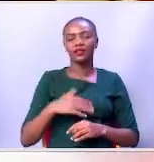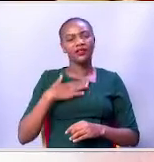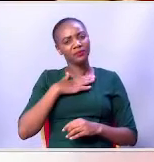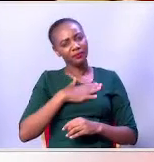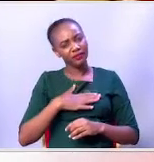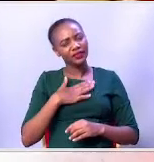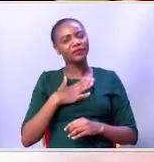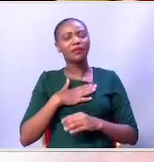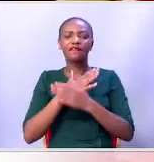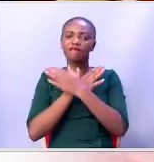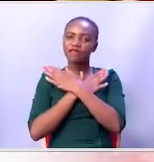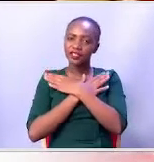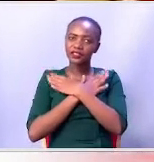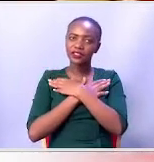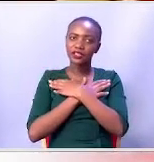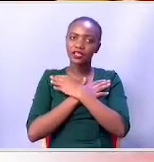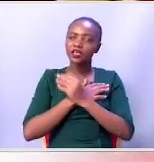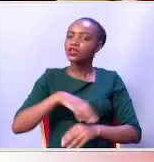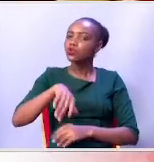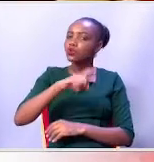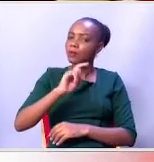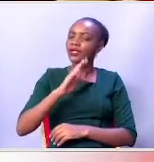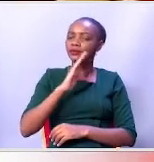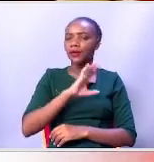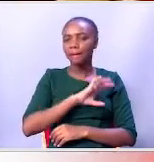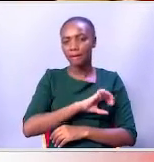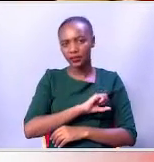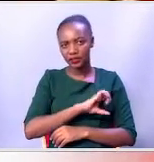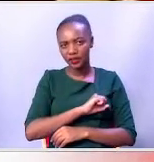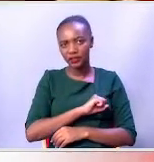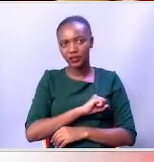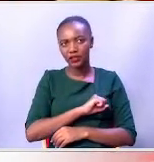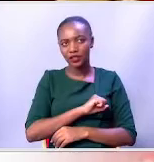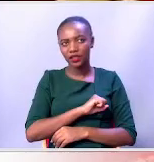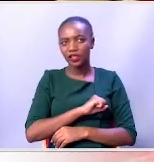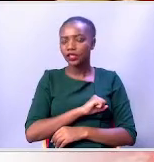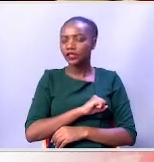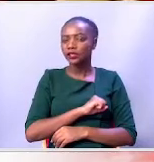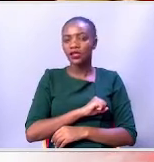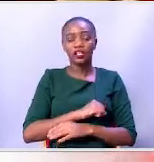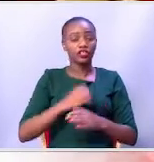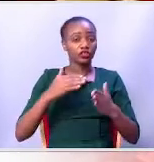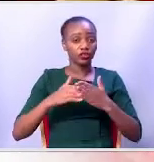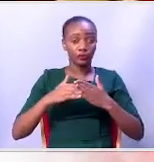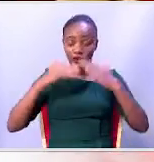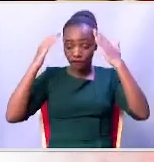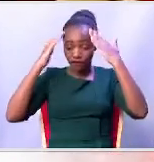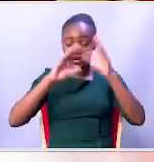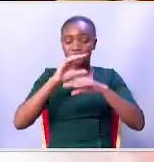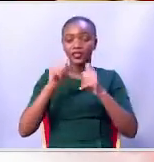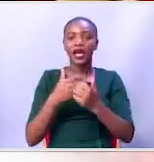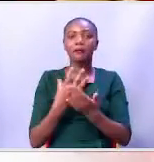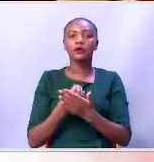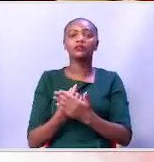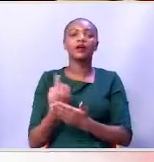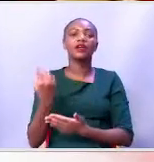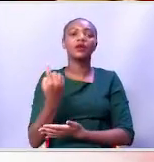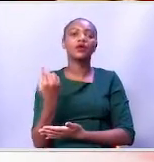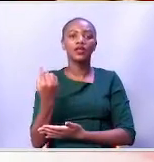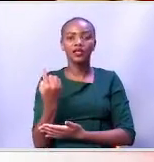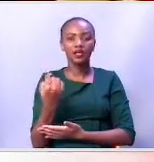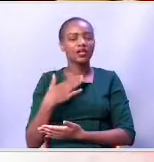people, we need to be patient. We should not put money in front and we should not sacrifice the interests